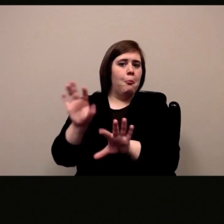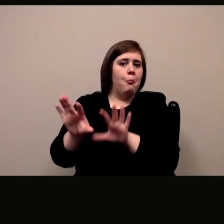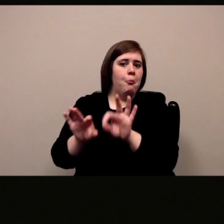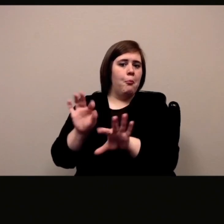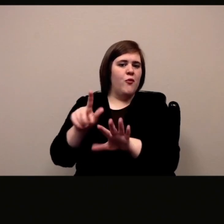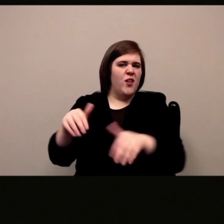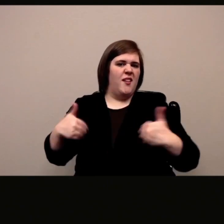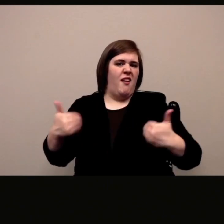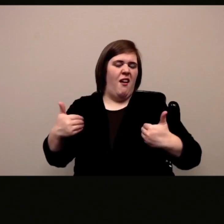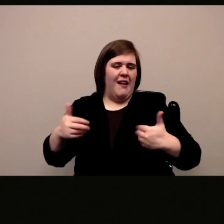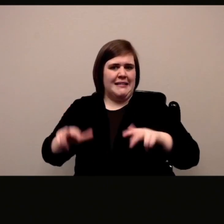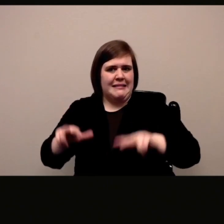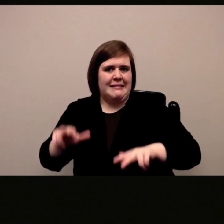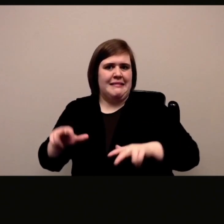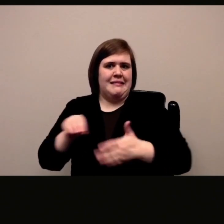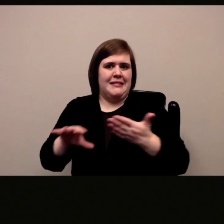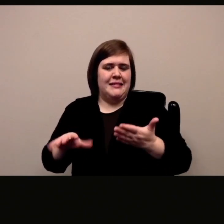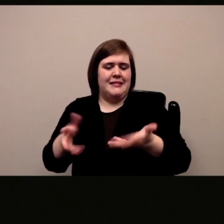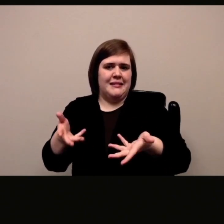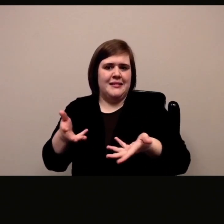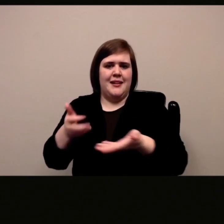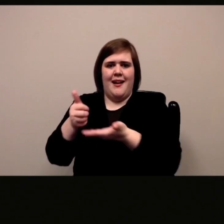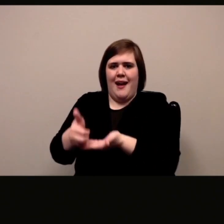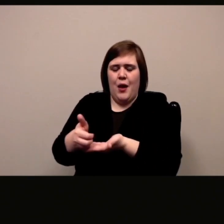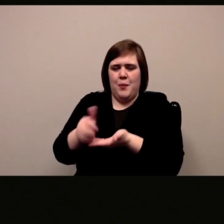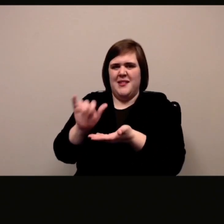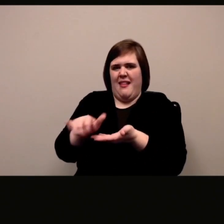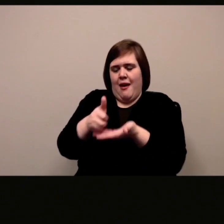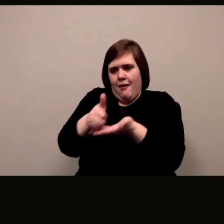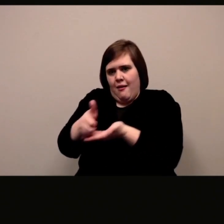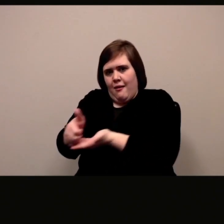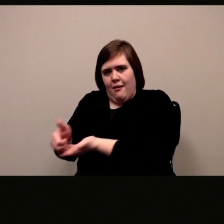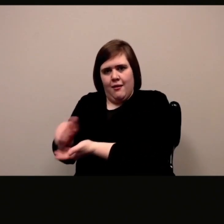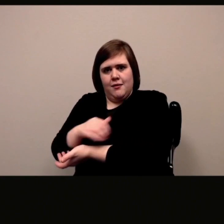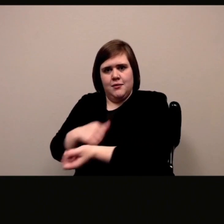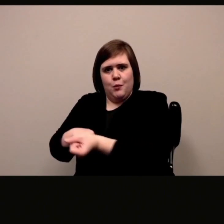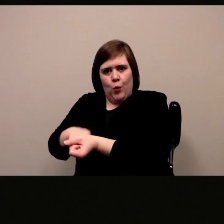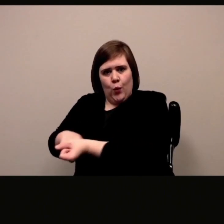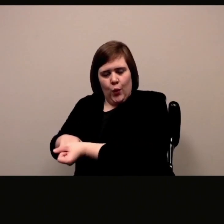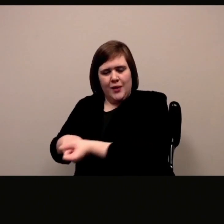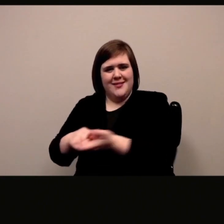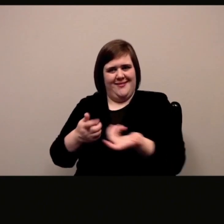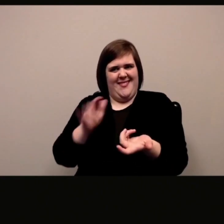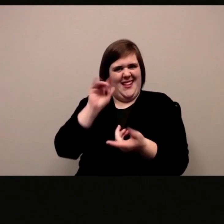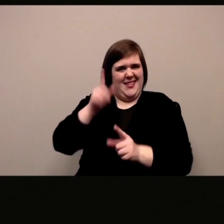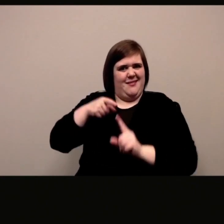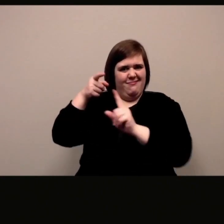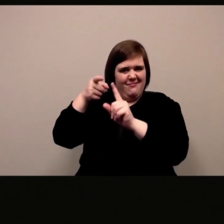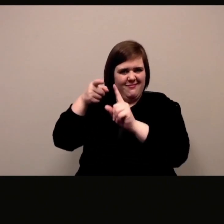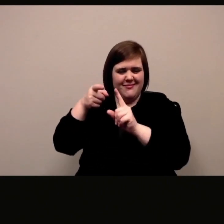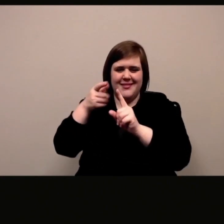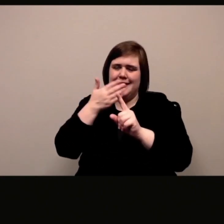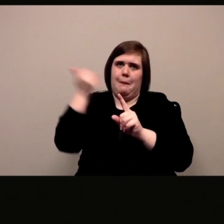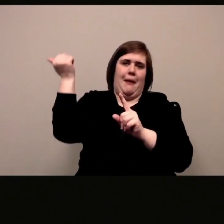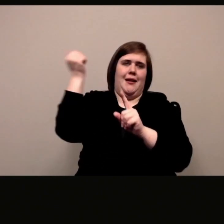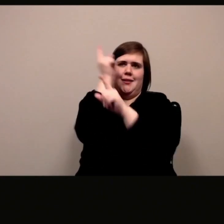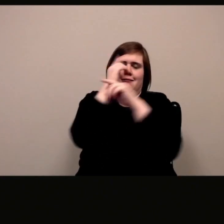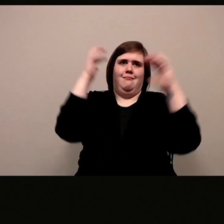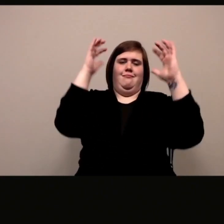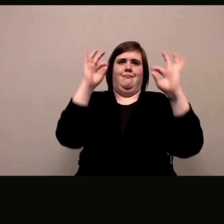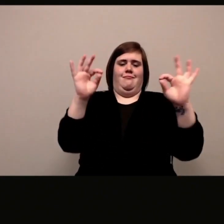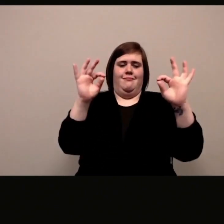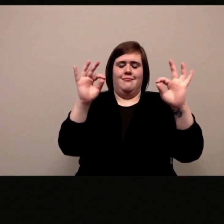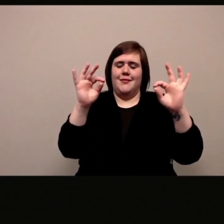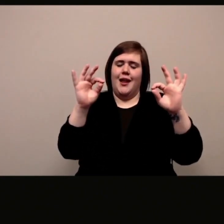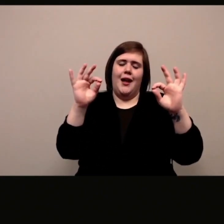young students, and it creates that kind of like trickle down support, which is like the whole the best case scenario of like utopian